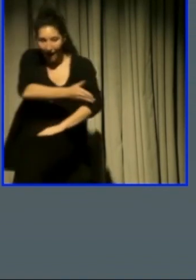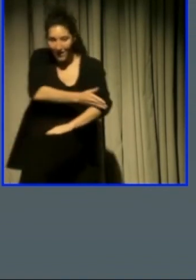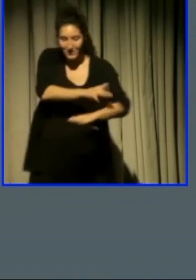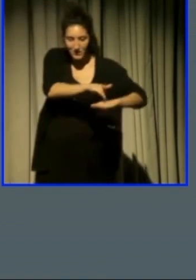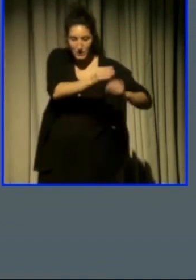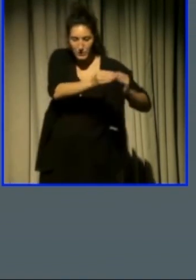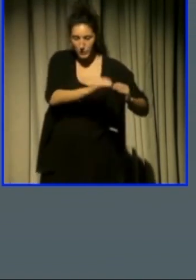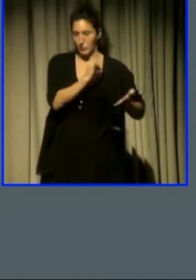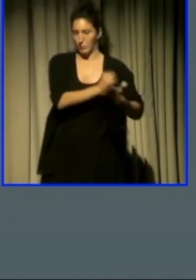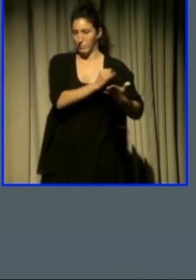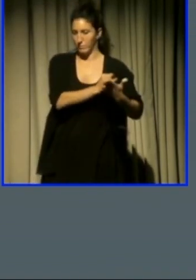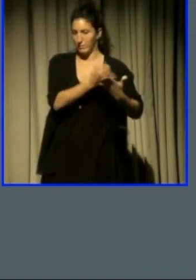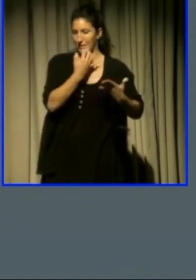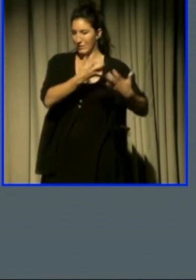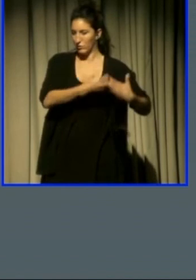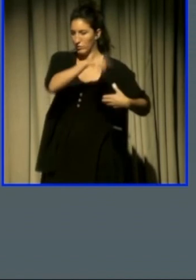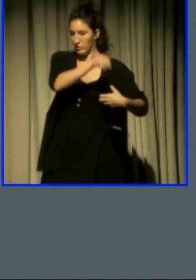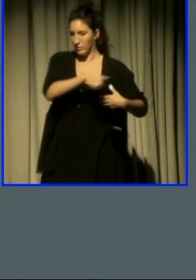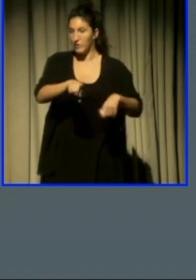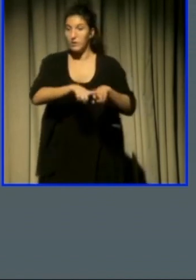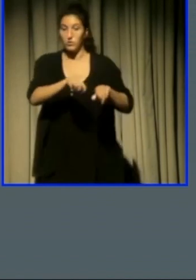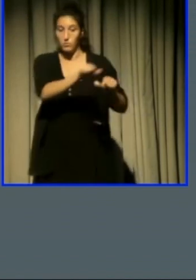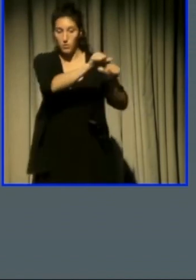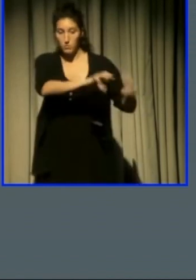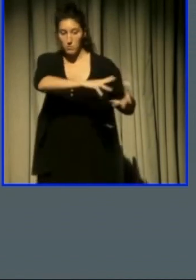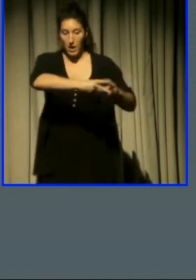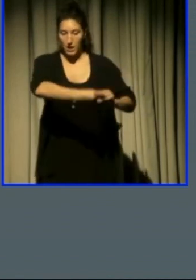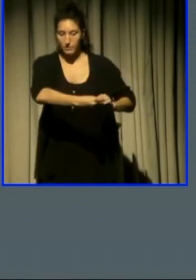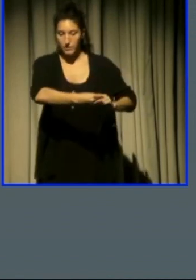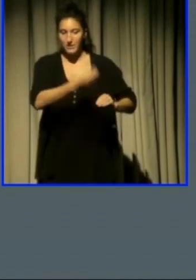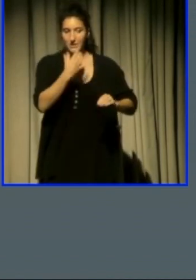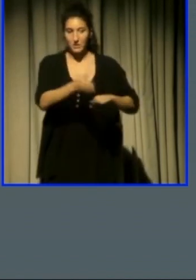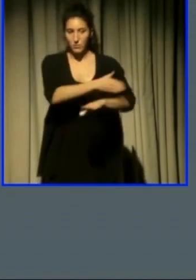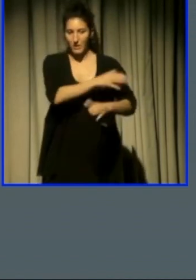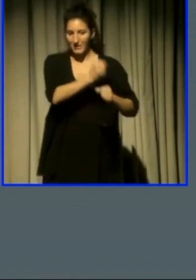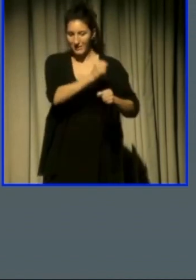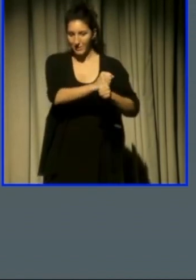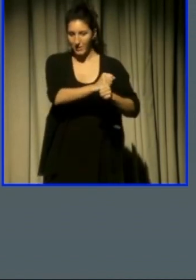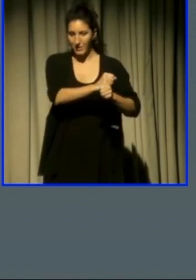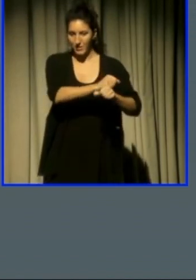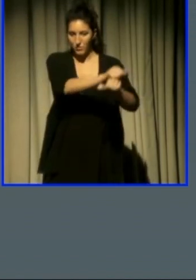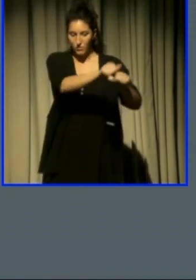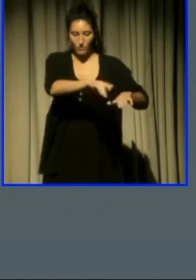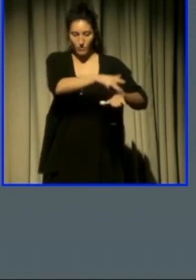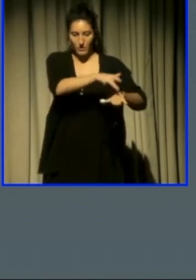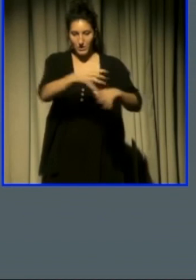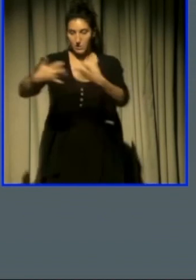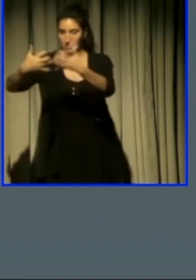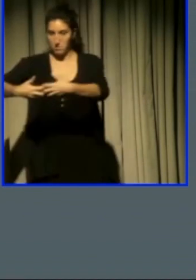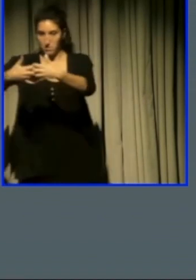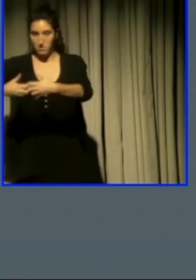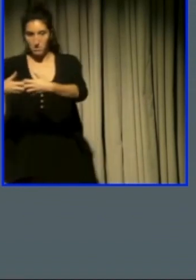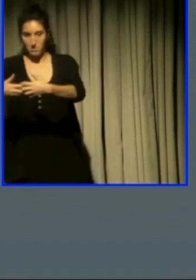you're working, thinking of new hires, perhaps, you don't need to be so